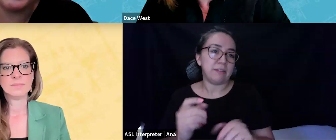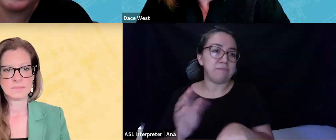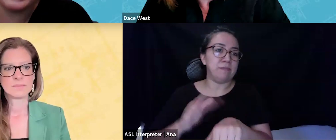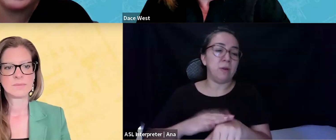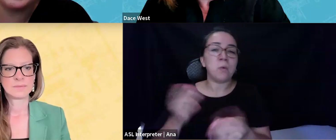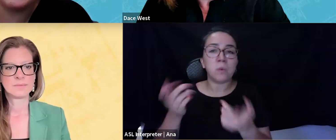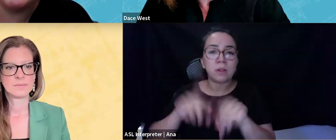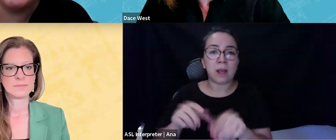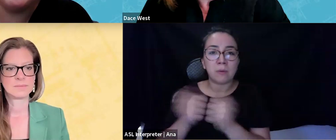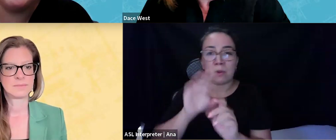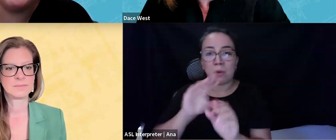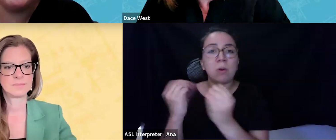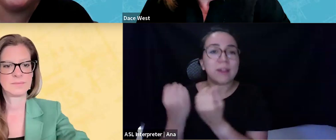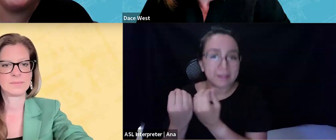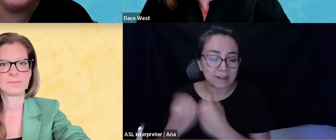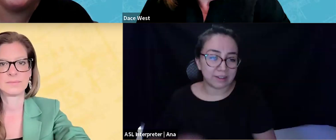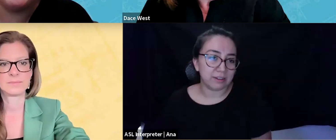going on with your organization.